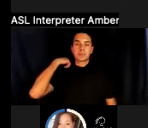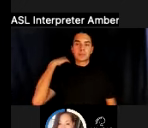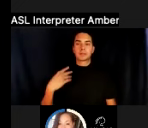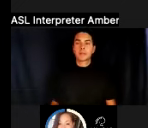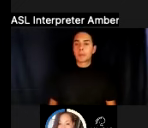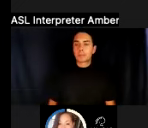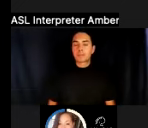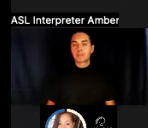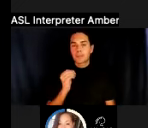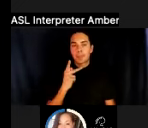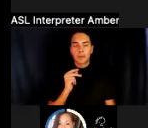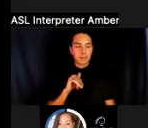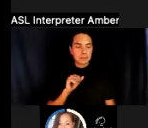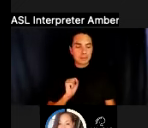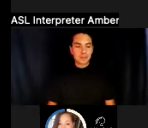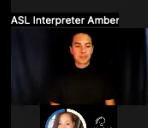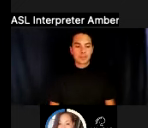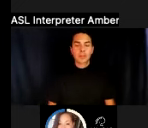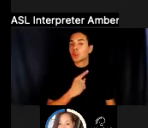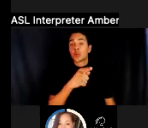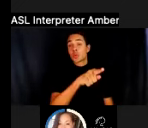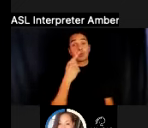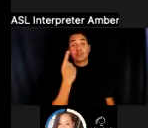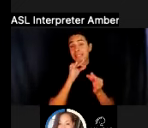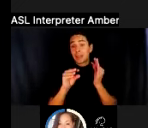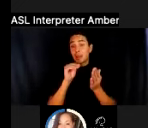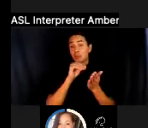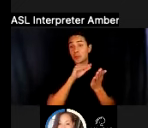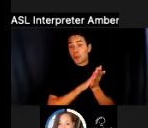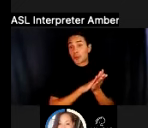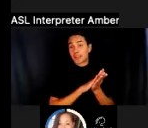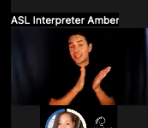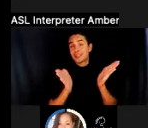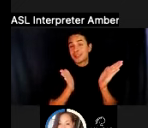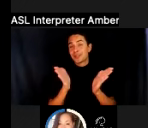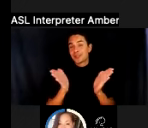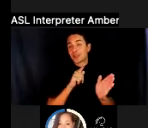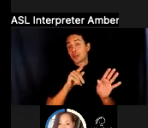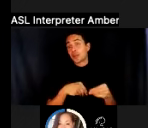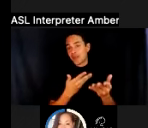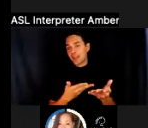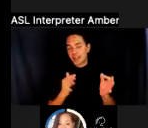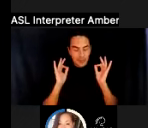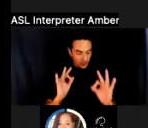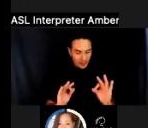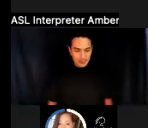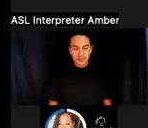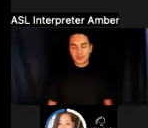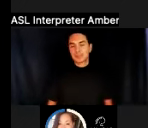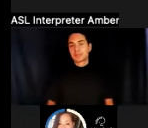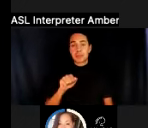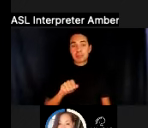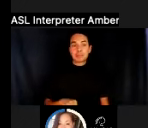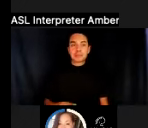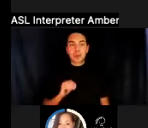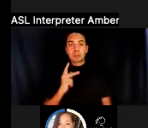Yes, okay, okay. So you're just documenting the services that you're providing. Okay, okay, yes.